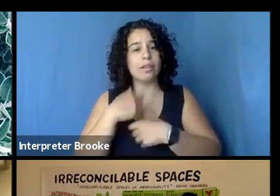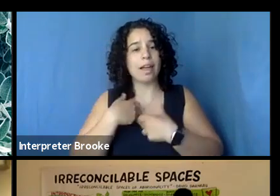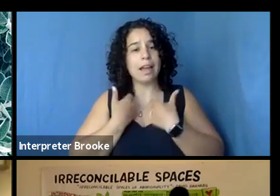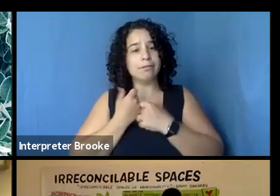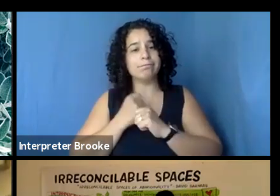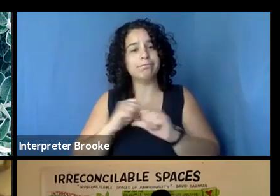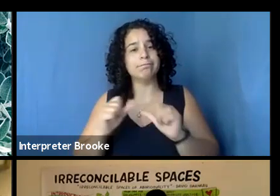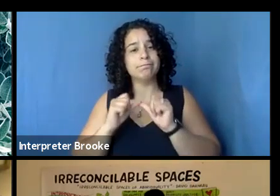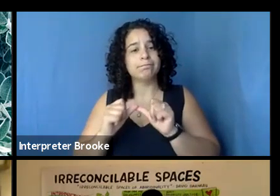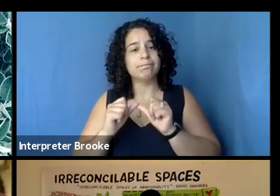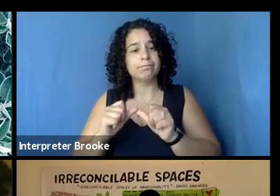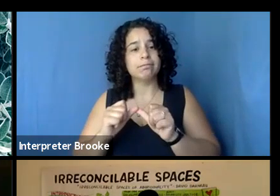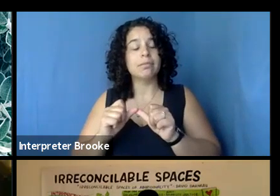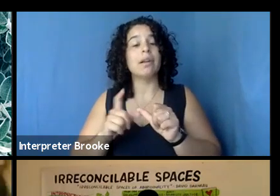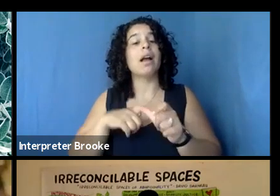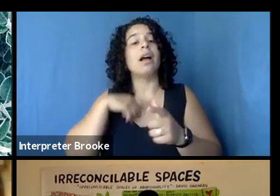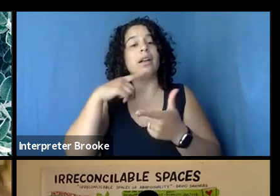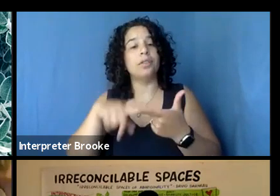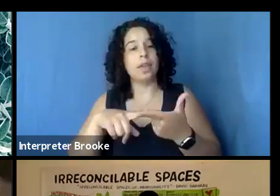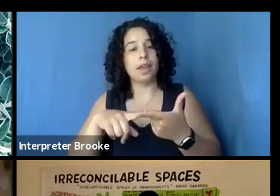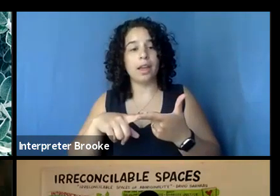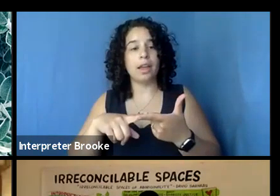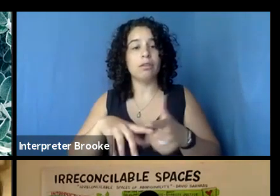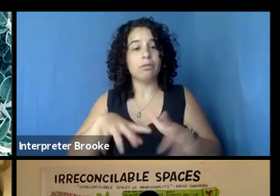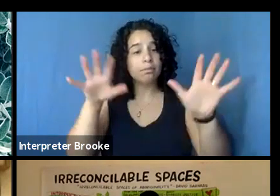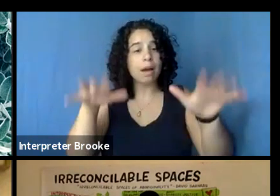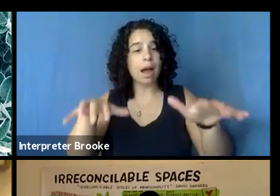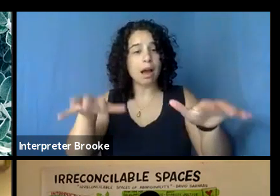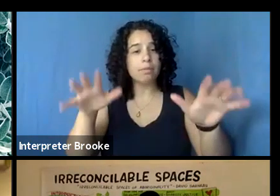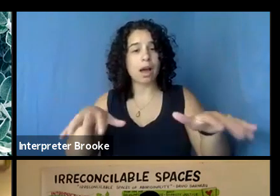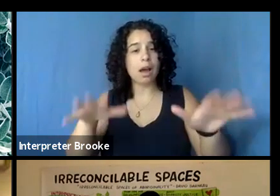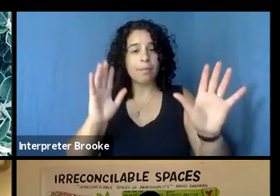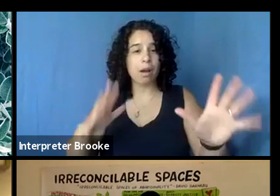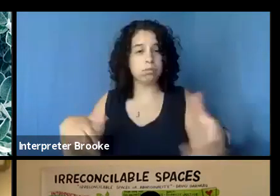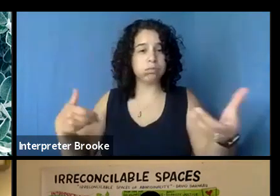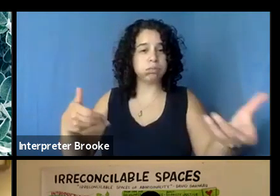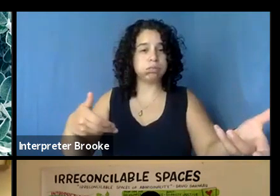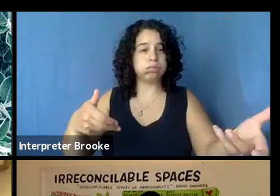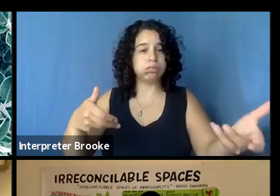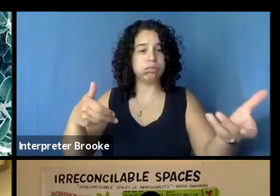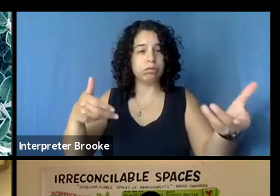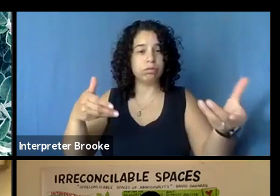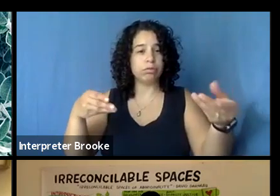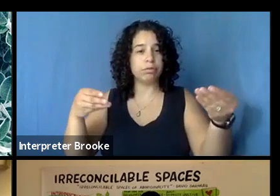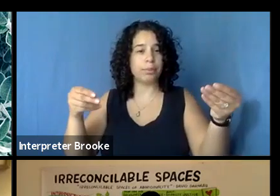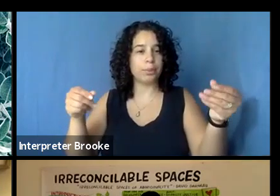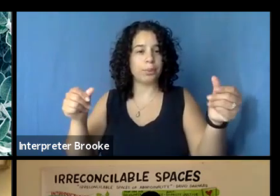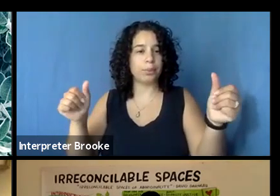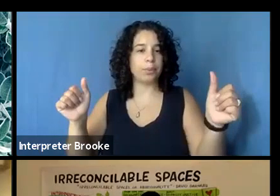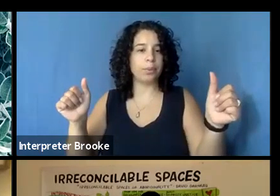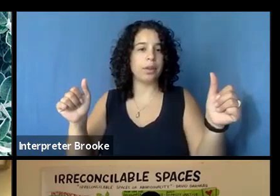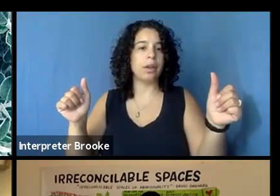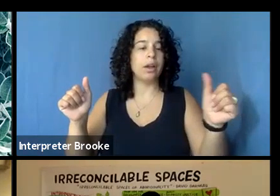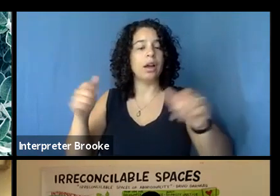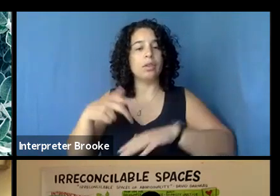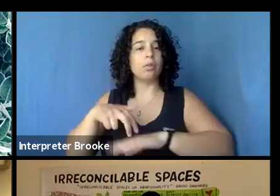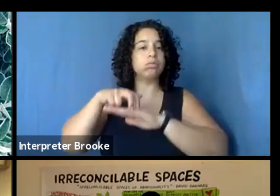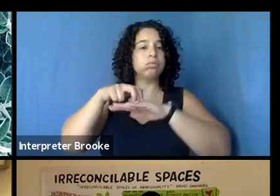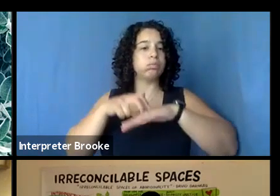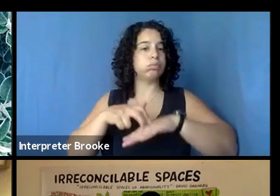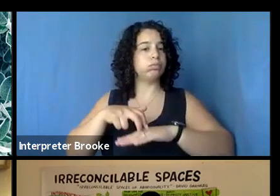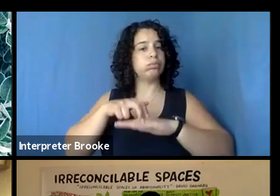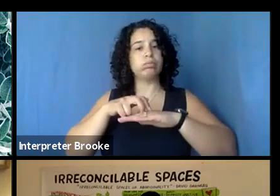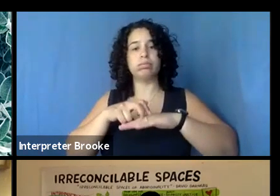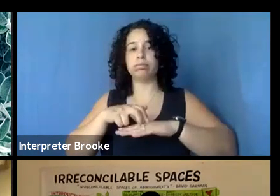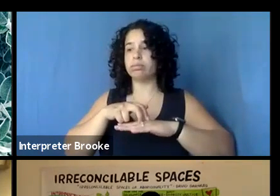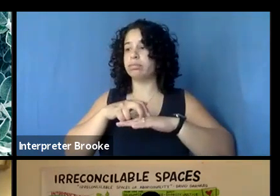And then, you know, the rains stop, and there they are floating in another water world.